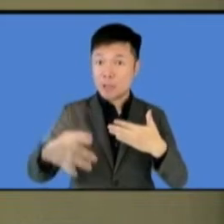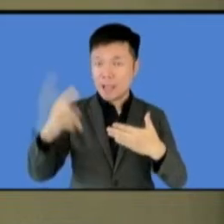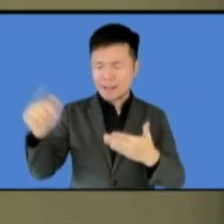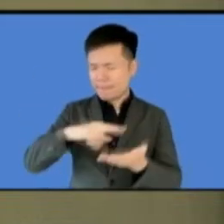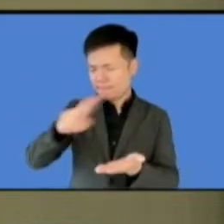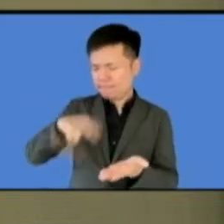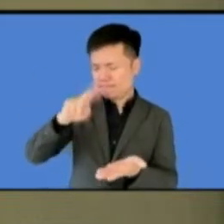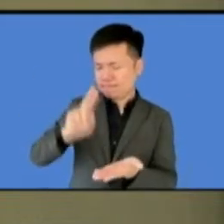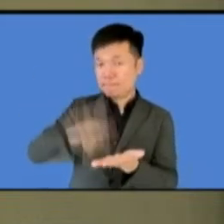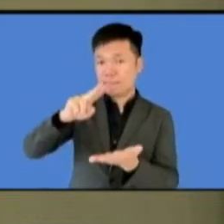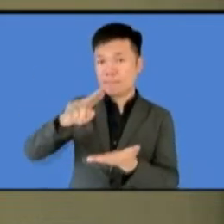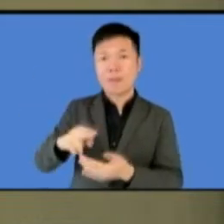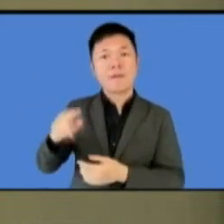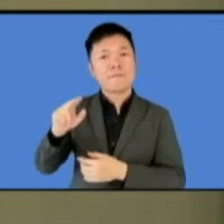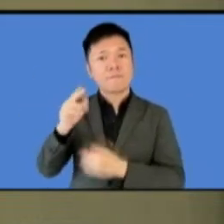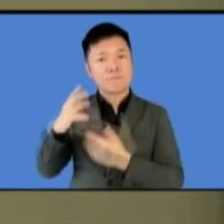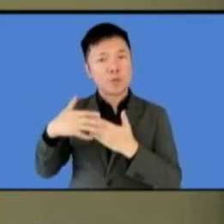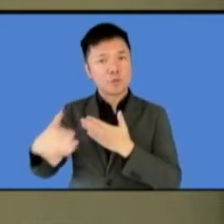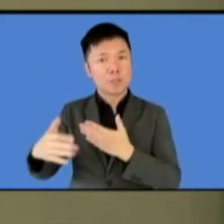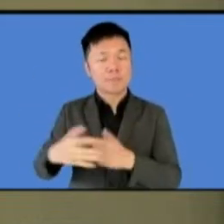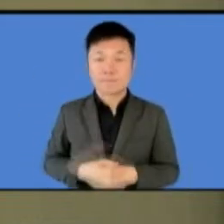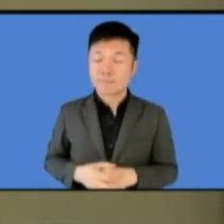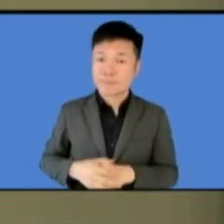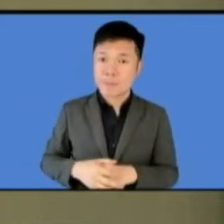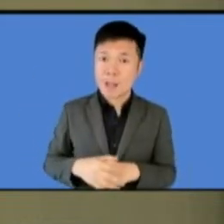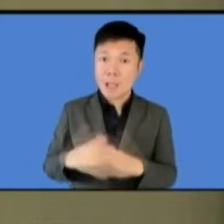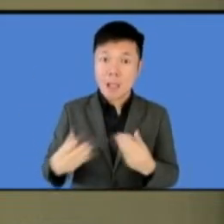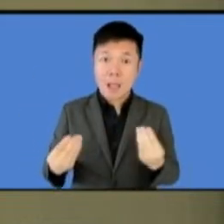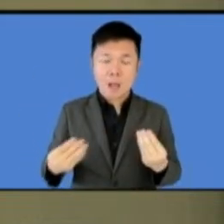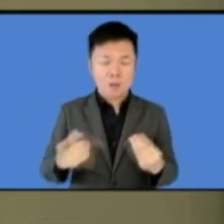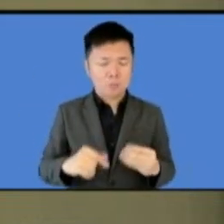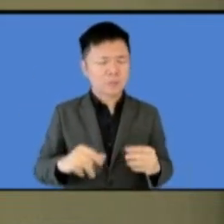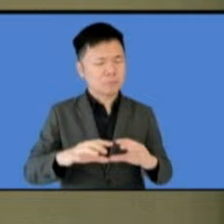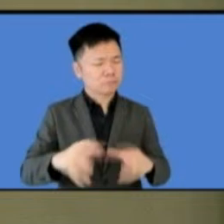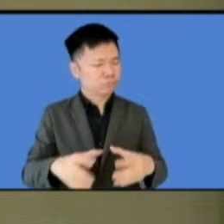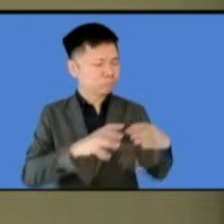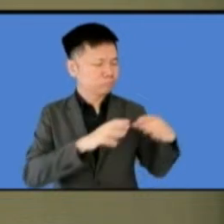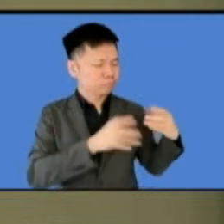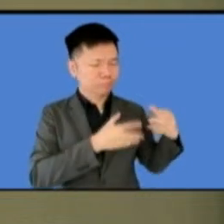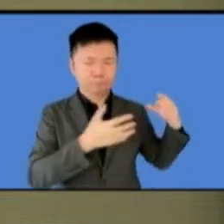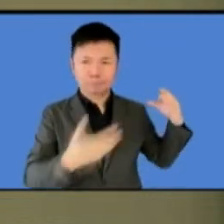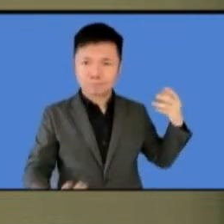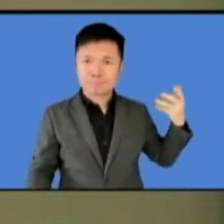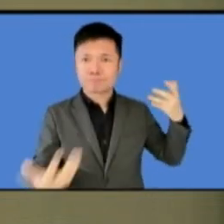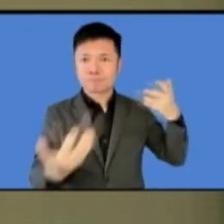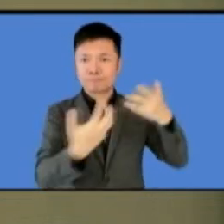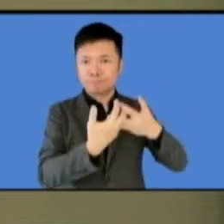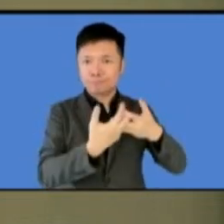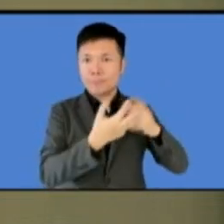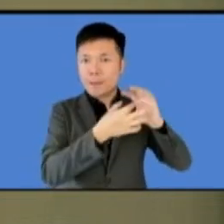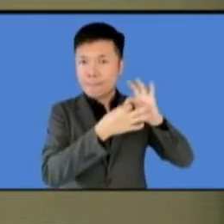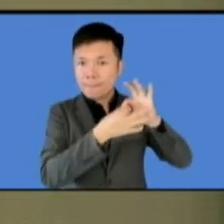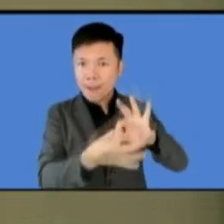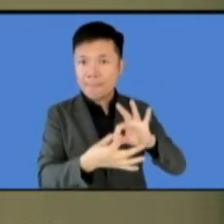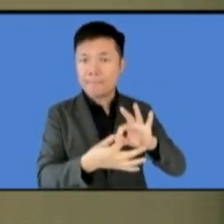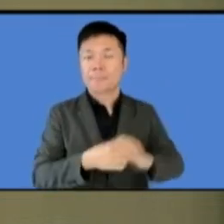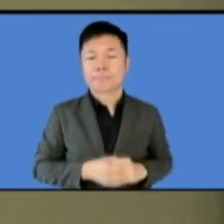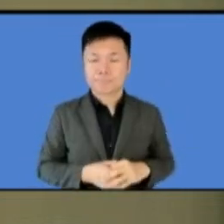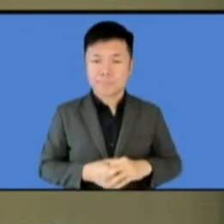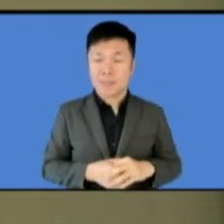Future. Promotion of stronger social cohesion across generations and strengthening